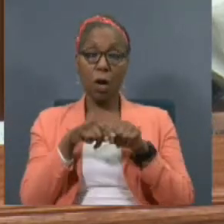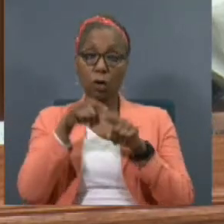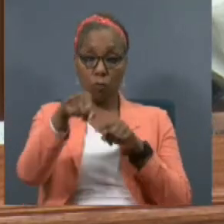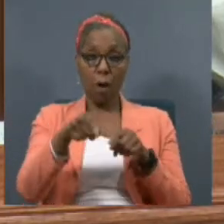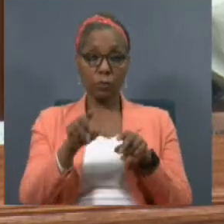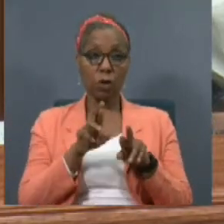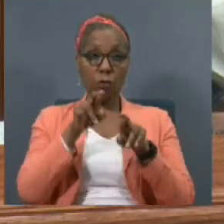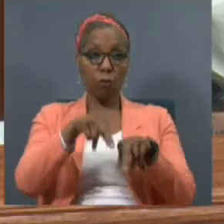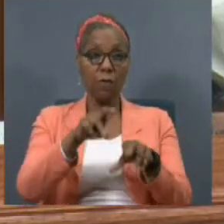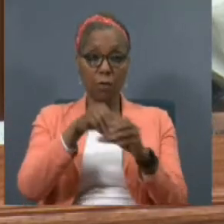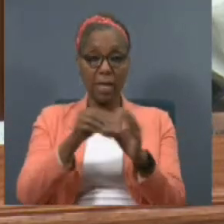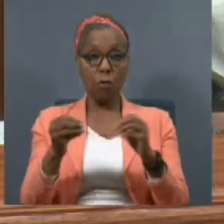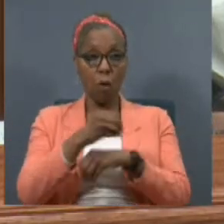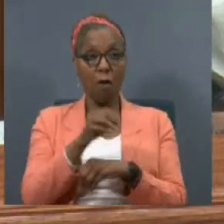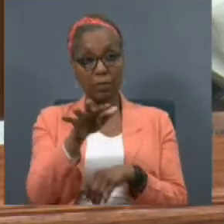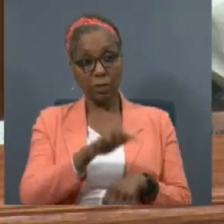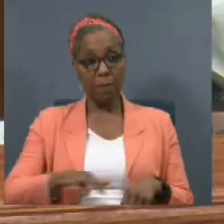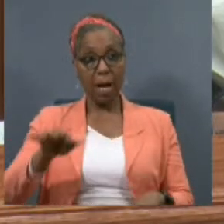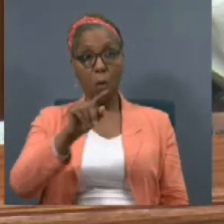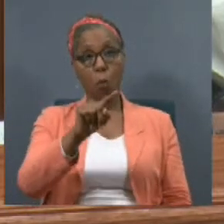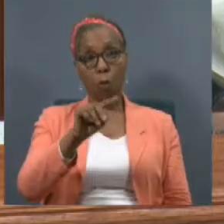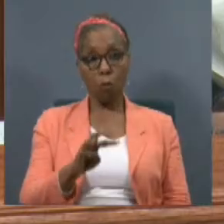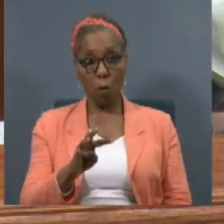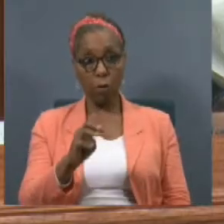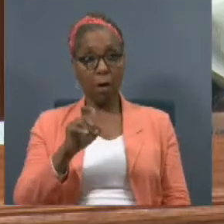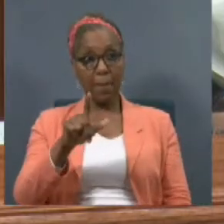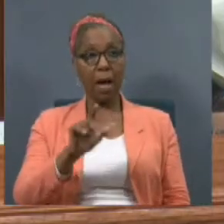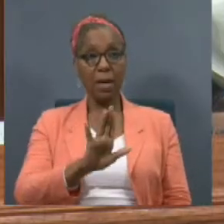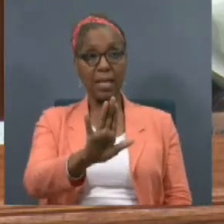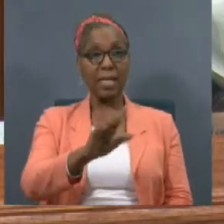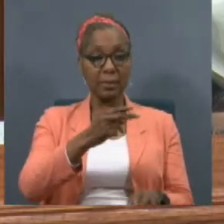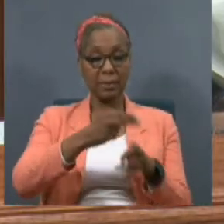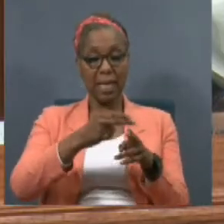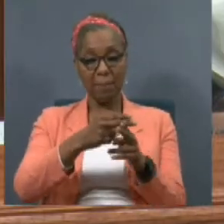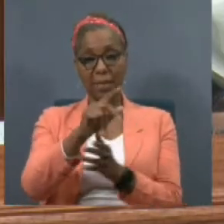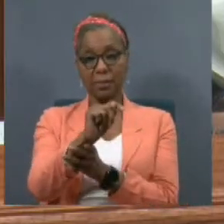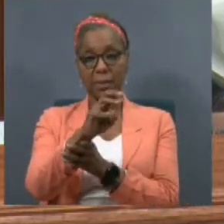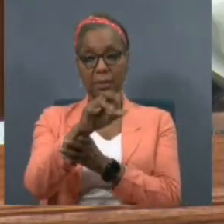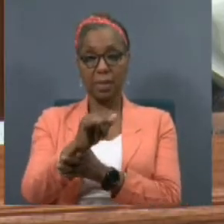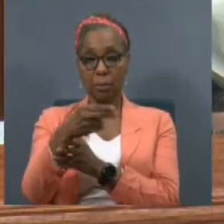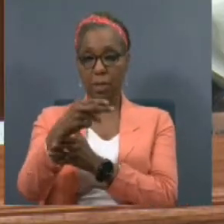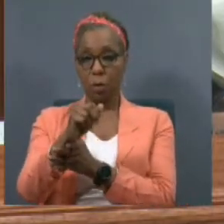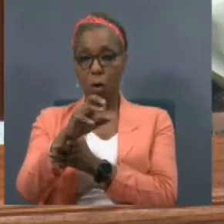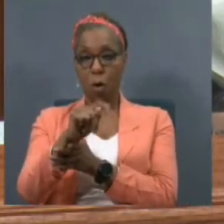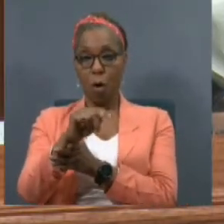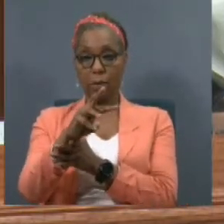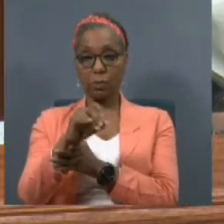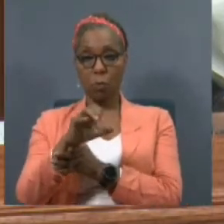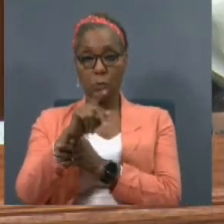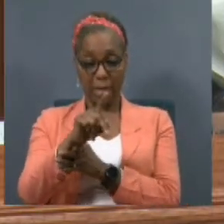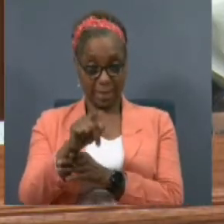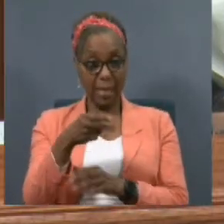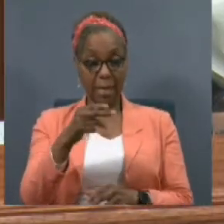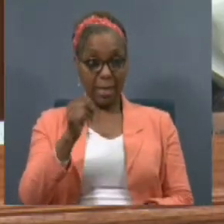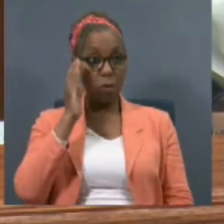river in an office about a quarter mile away, and his name is Terry Hartwick. And he's